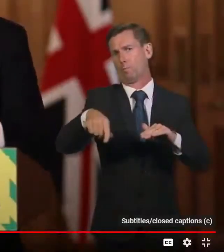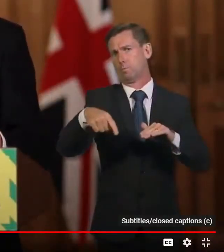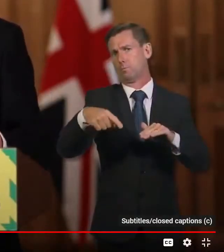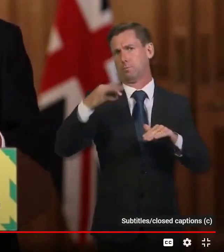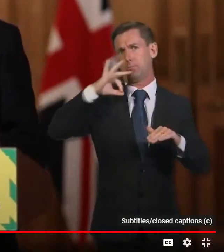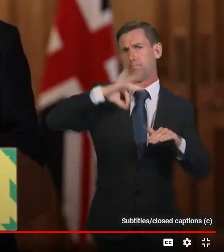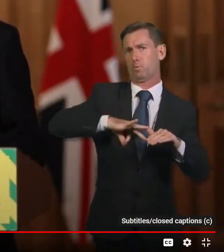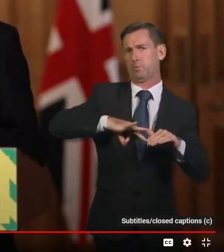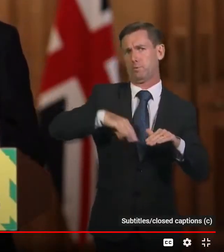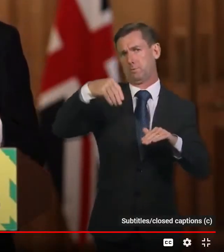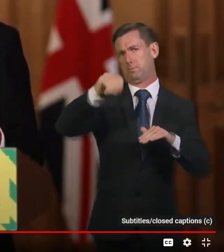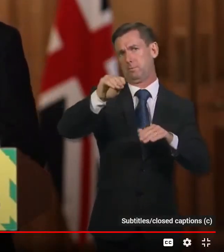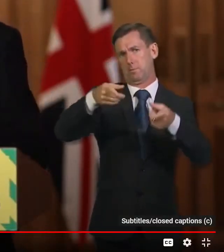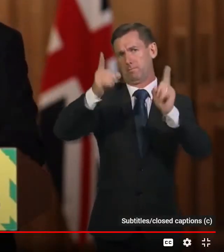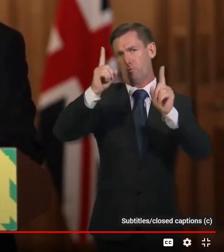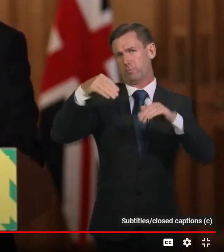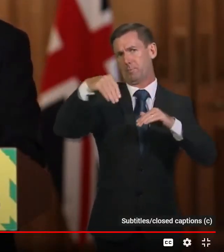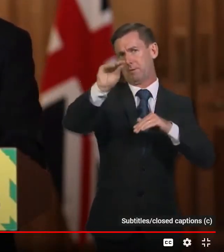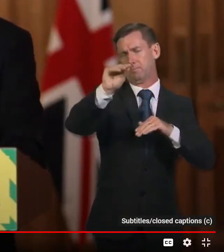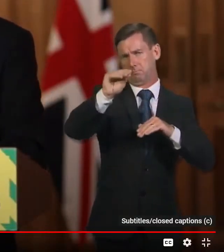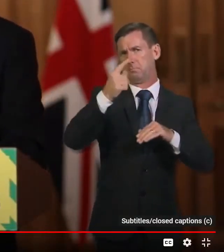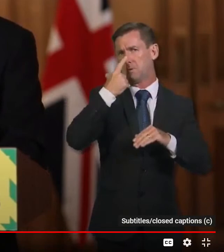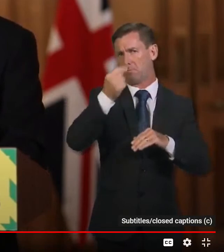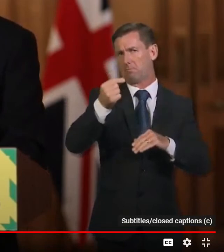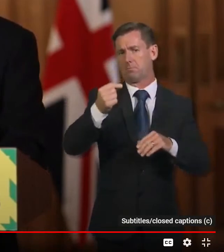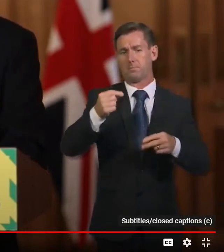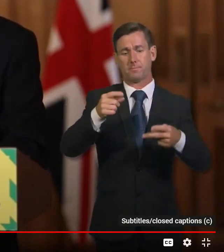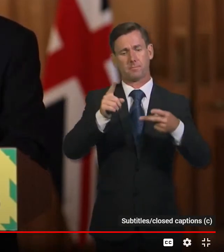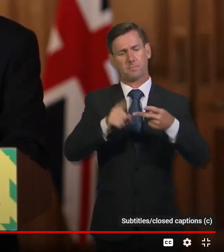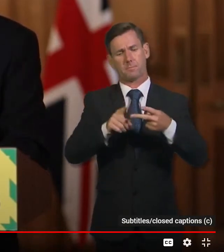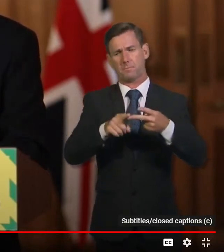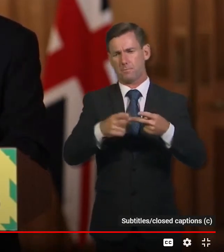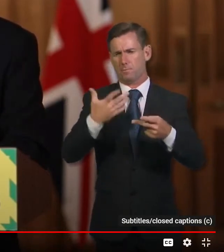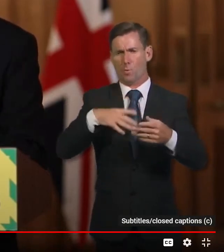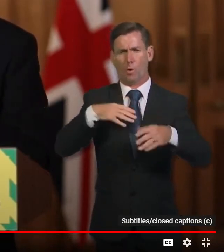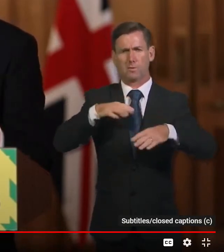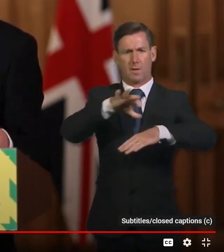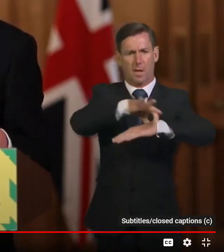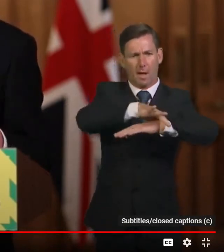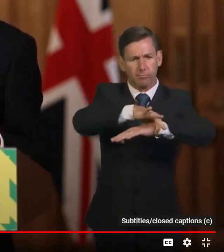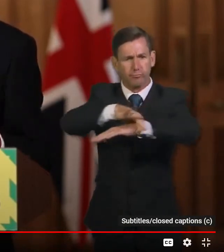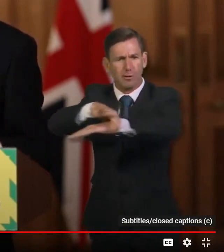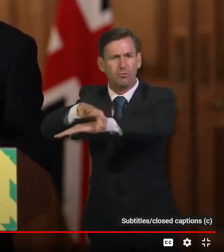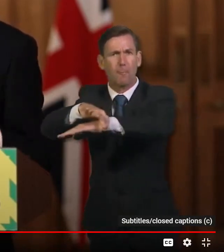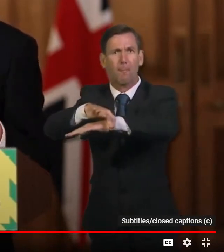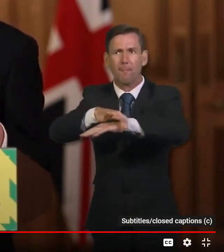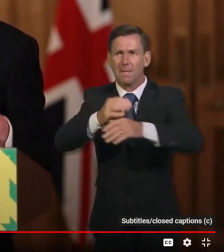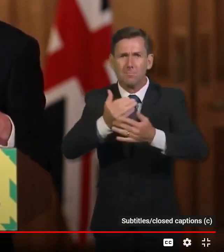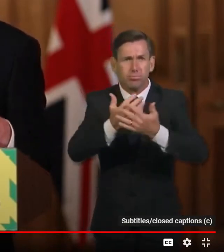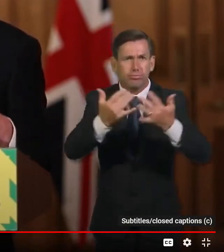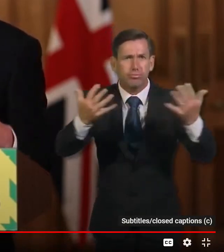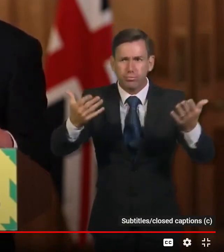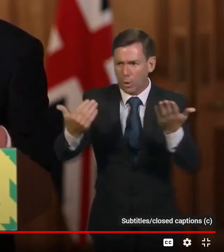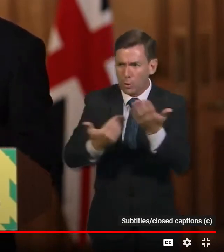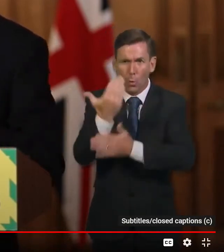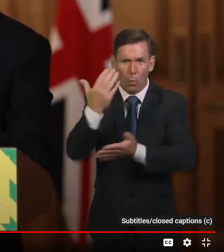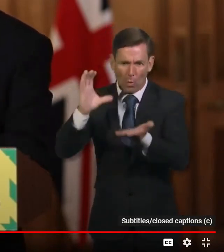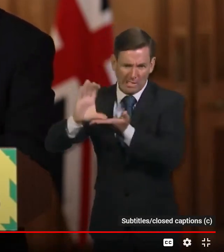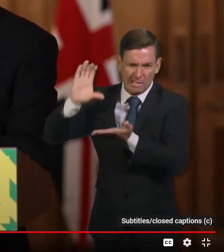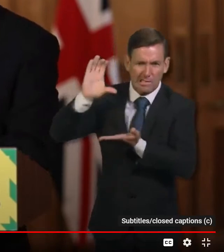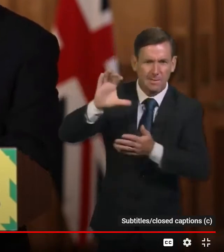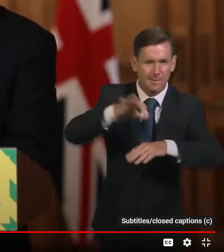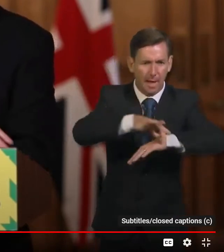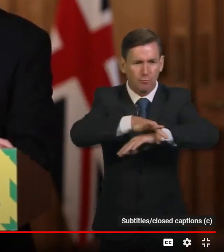We're also investing in traineeships and apprenticeships, and all of this is about getting the economy moving. And of